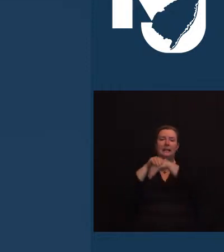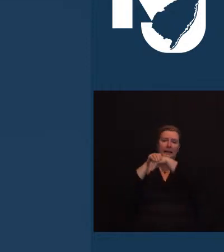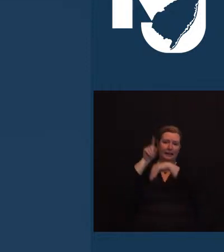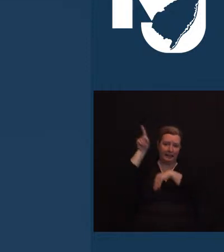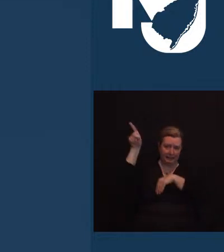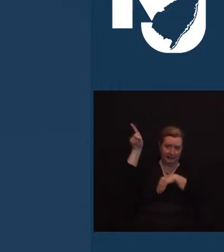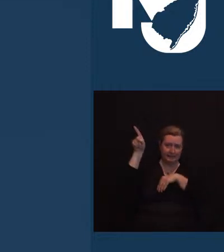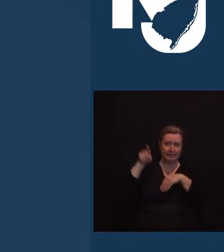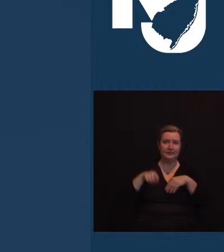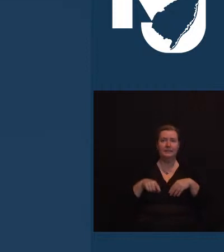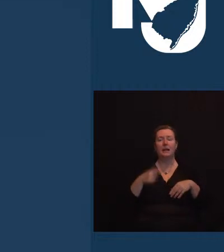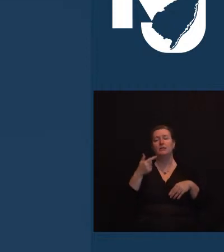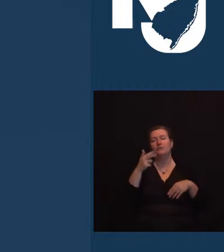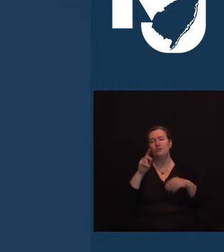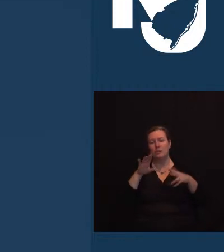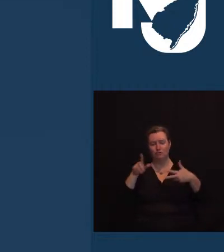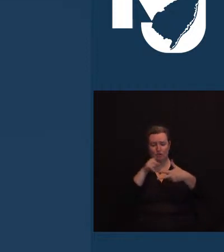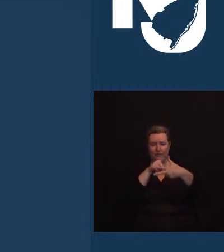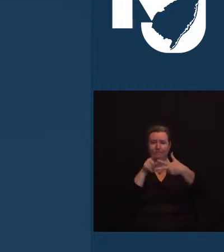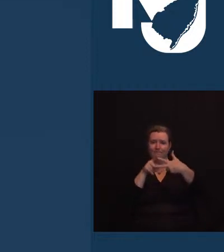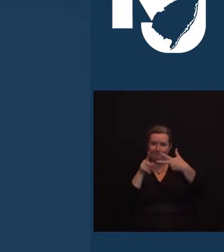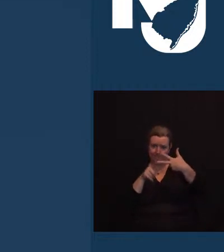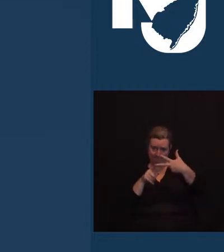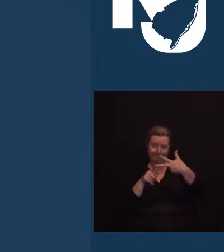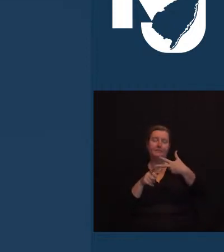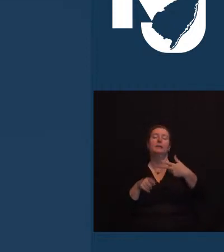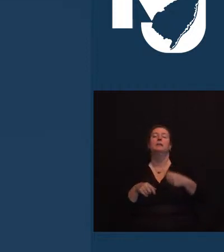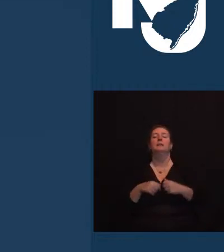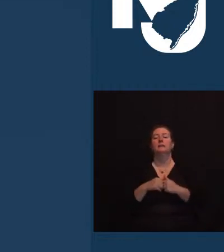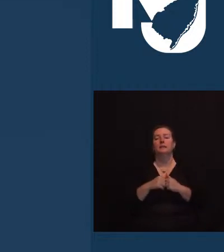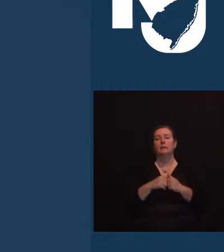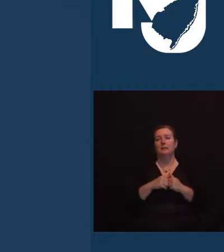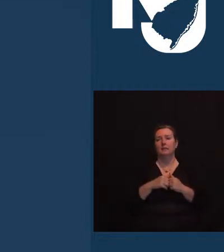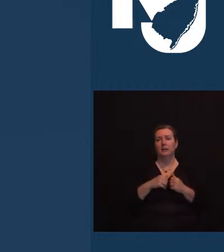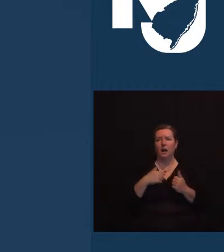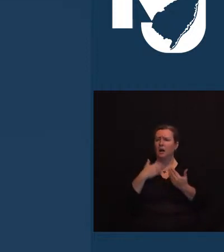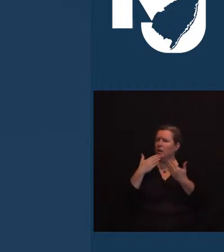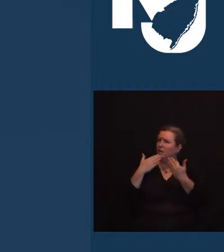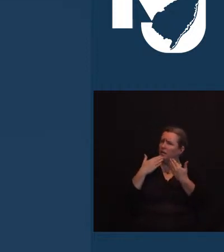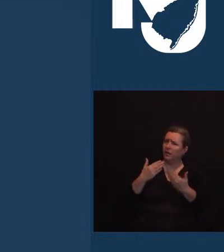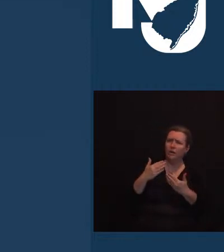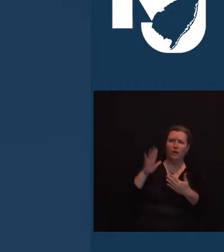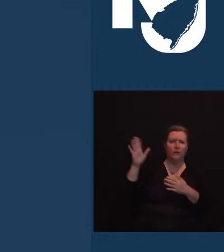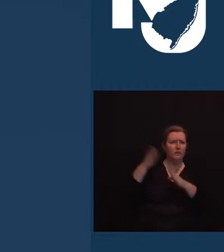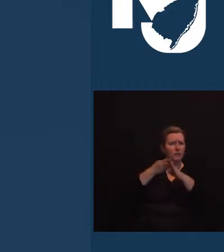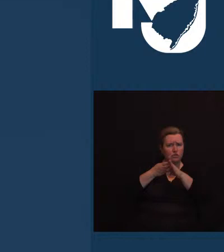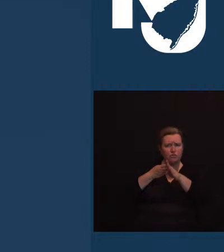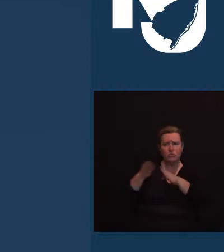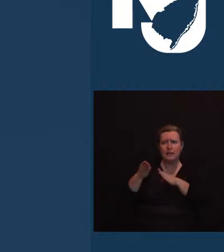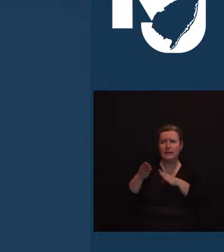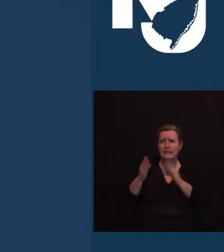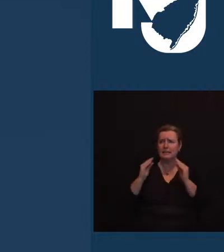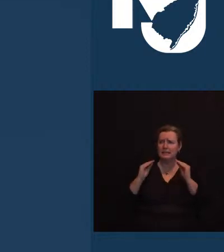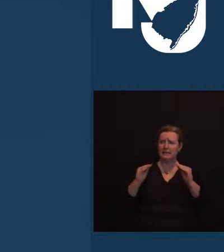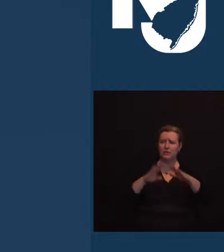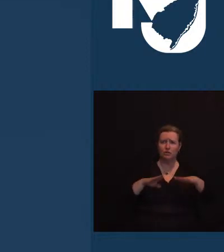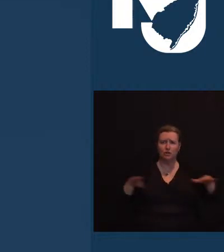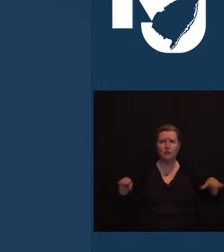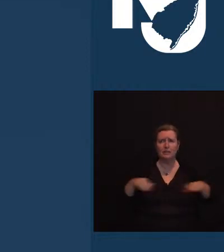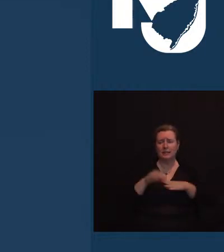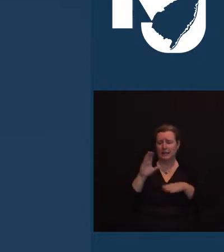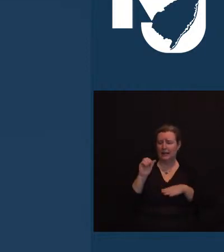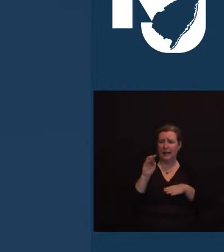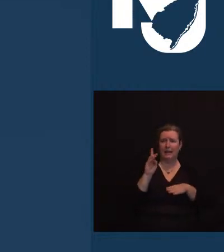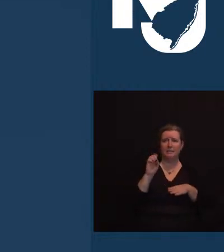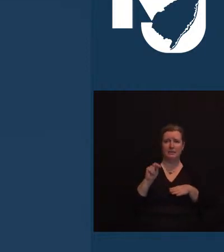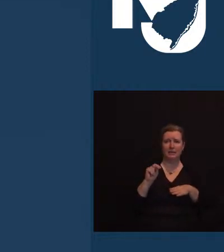Kane, Macy, and Misha. We thank Candida for a career spent educating the children of Camden, and may God bless and watch